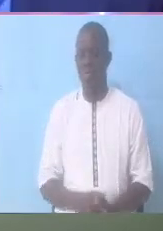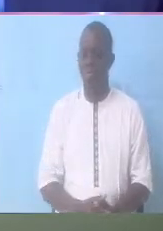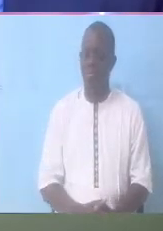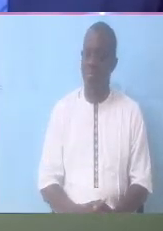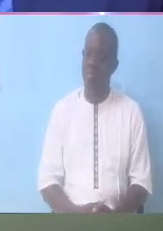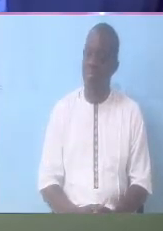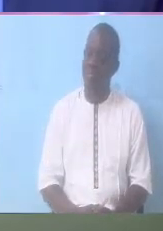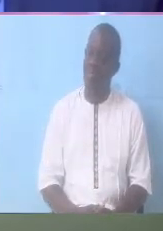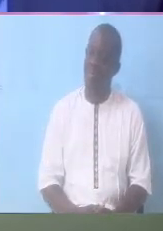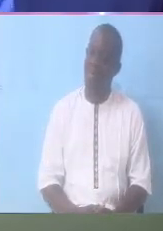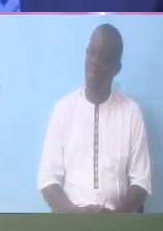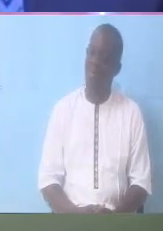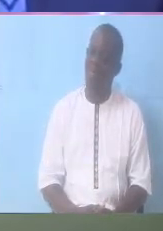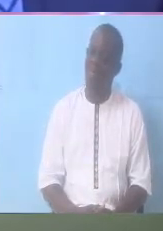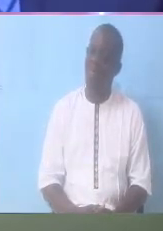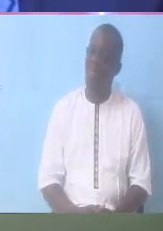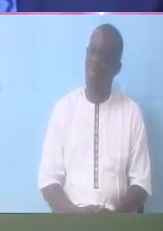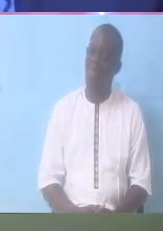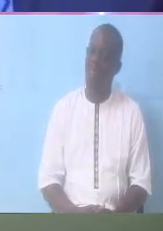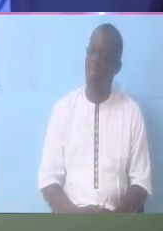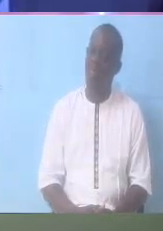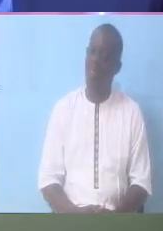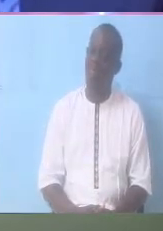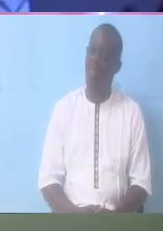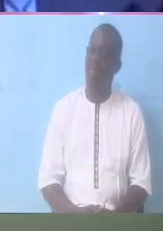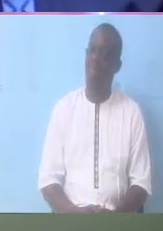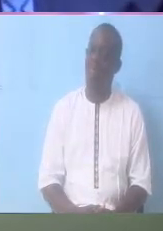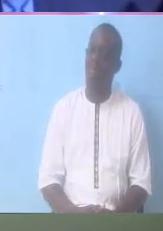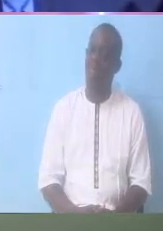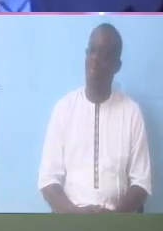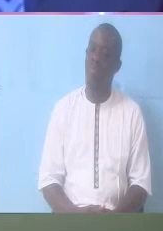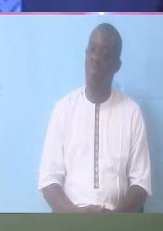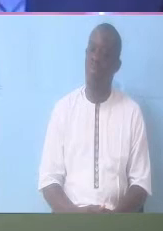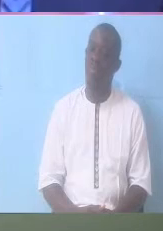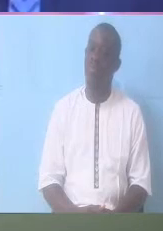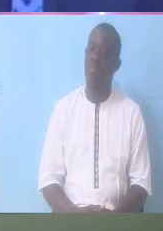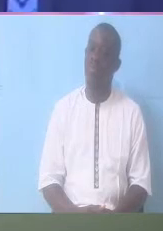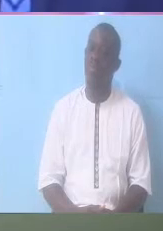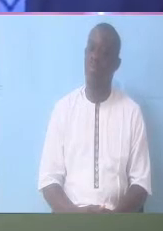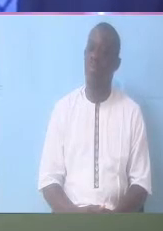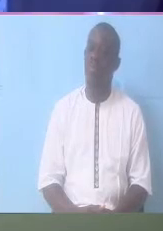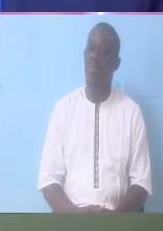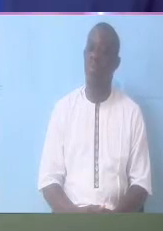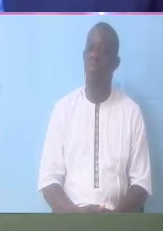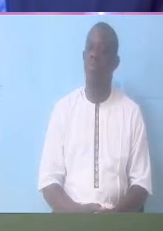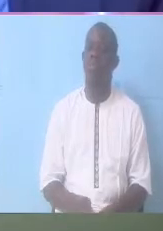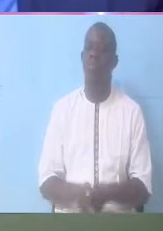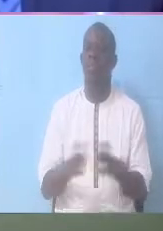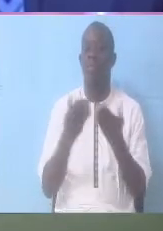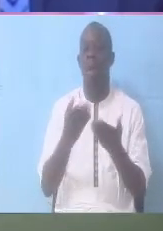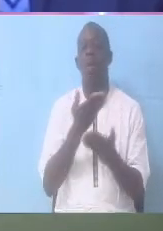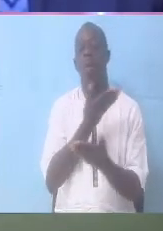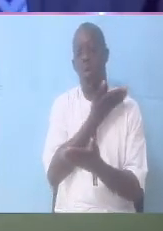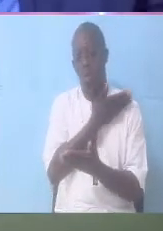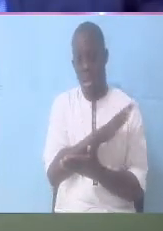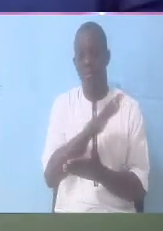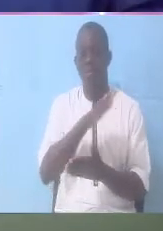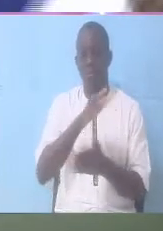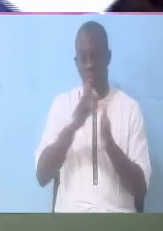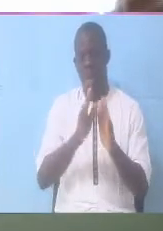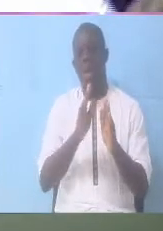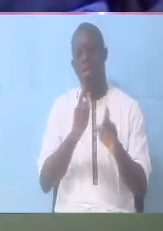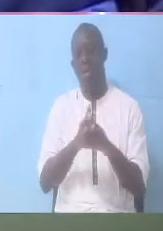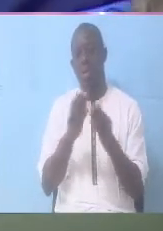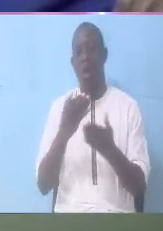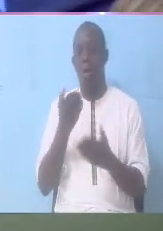Because Daba, like an individual, Daba was like a father figure to me. And people would listen to the record, and then they would draw their